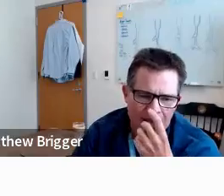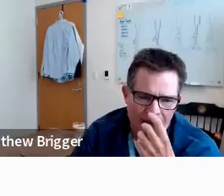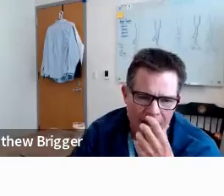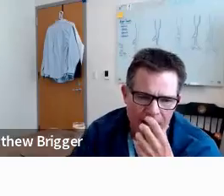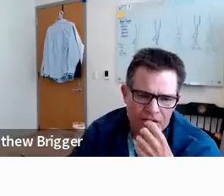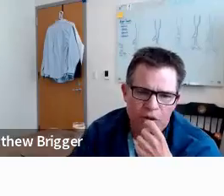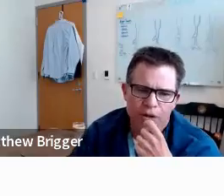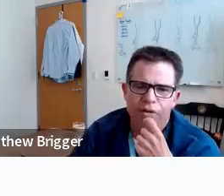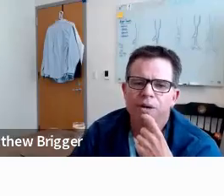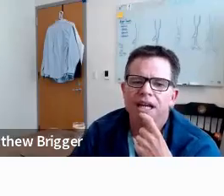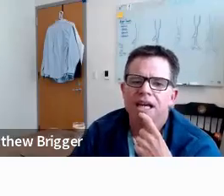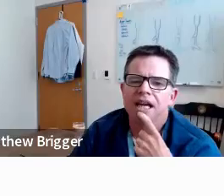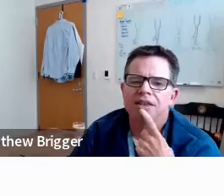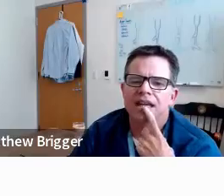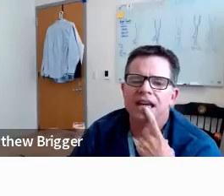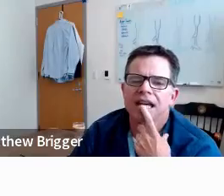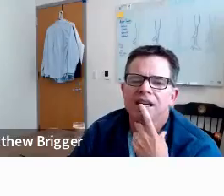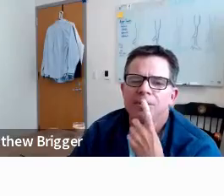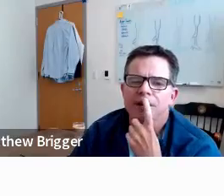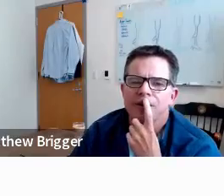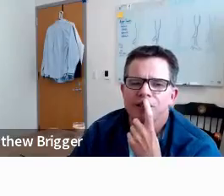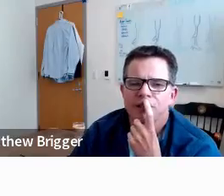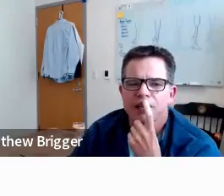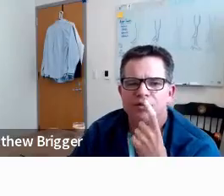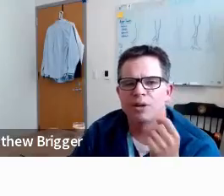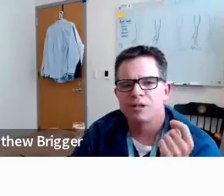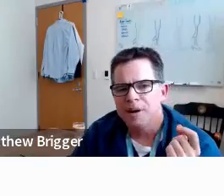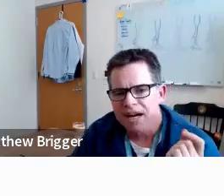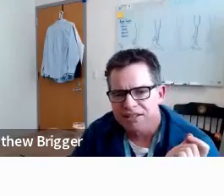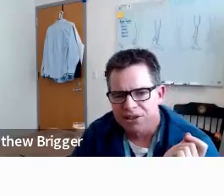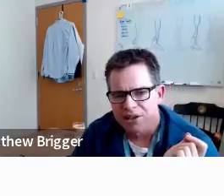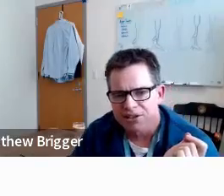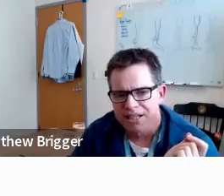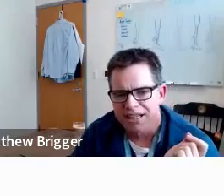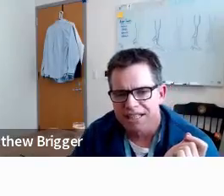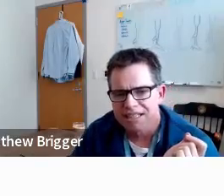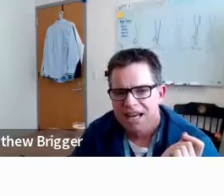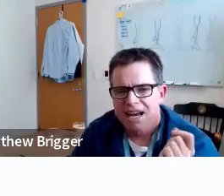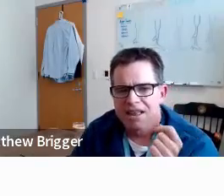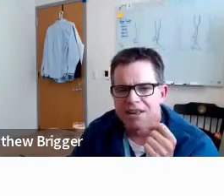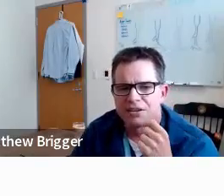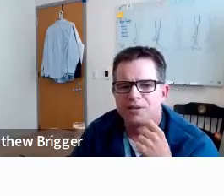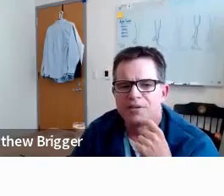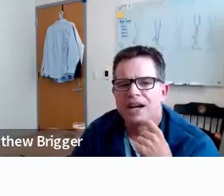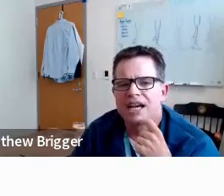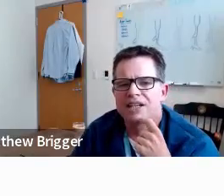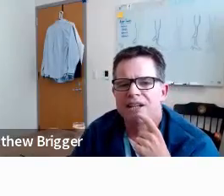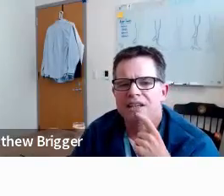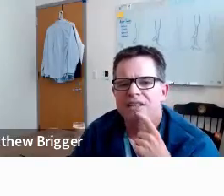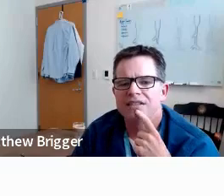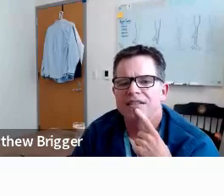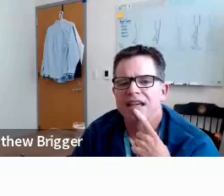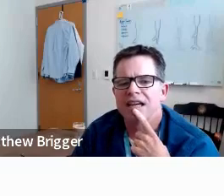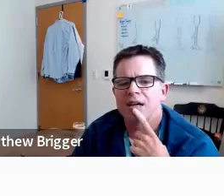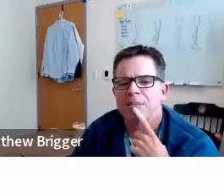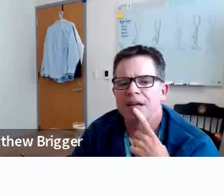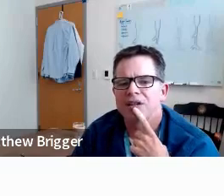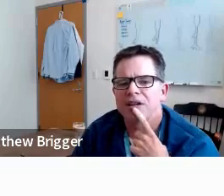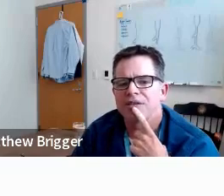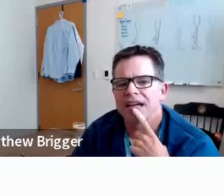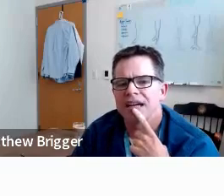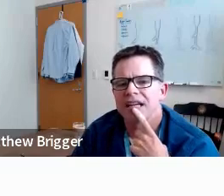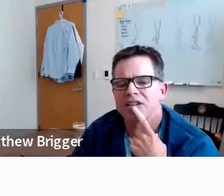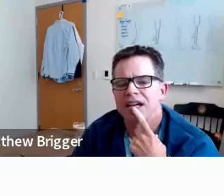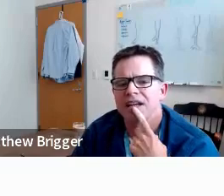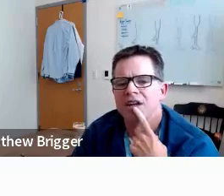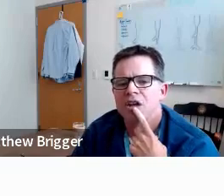understand. Children with what we call it the charged voice box, the charged larynx, there's a variation. This is a